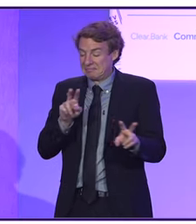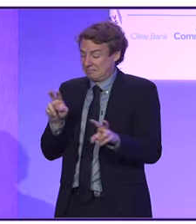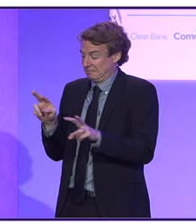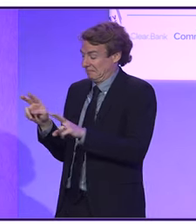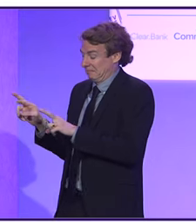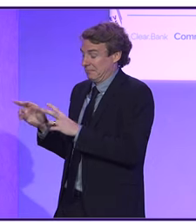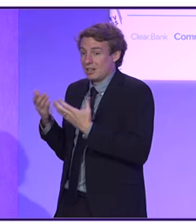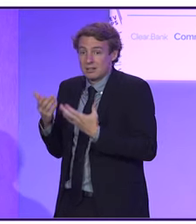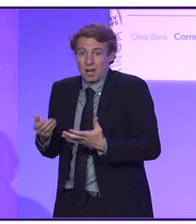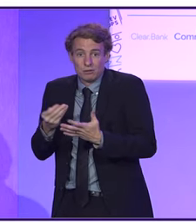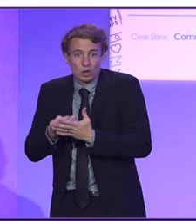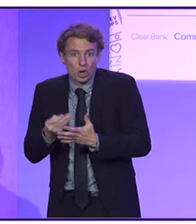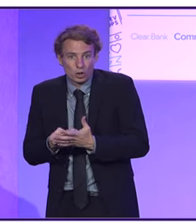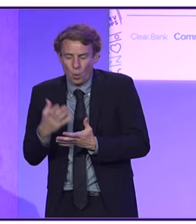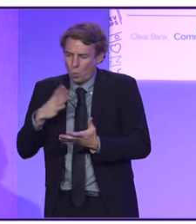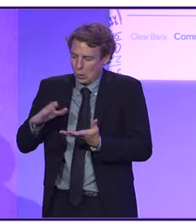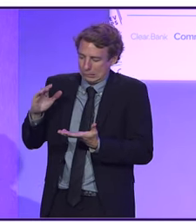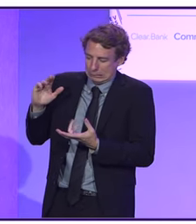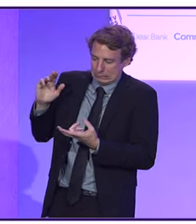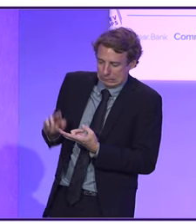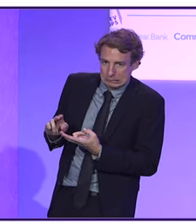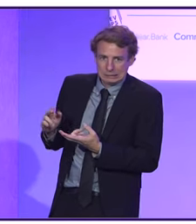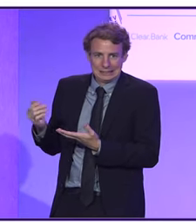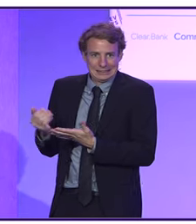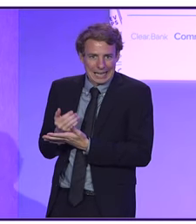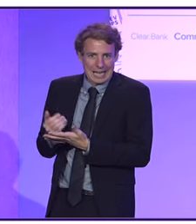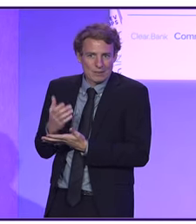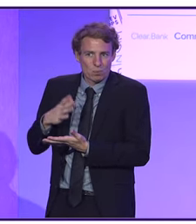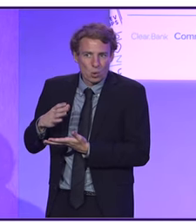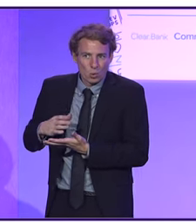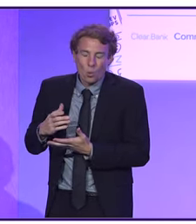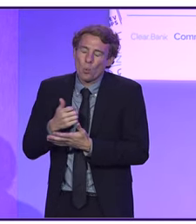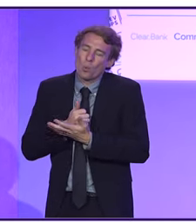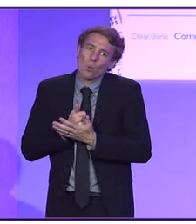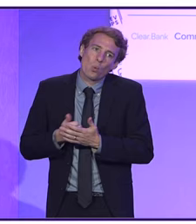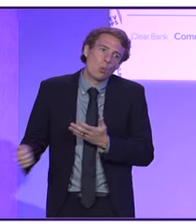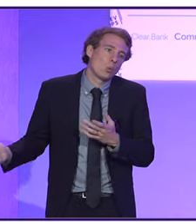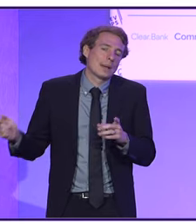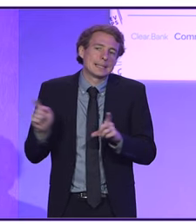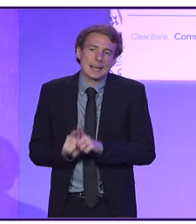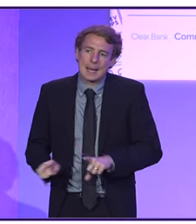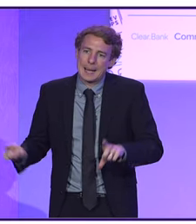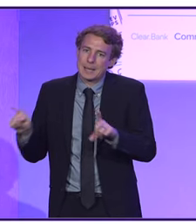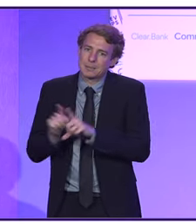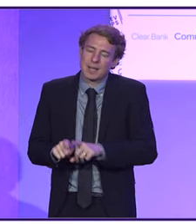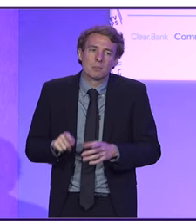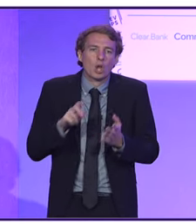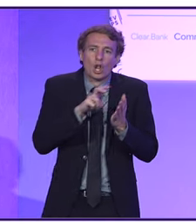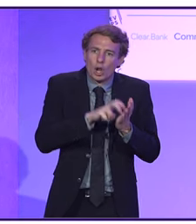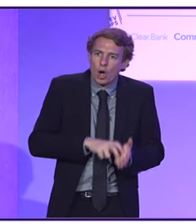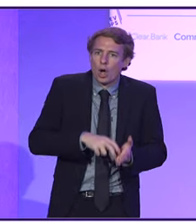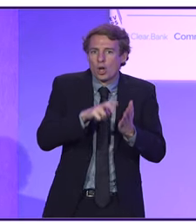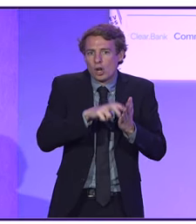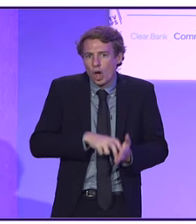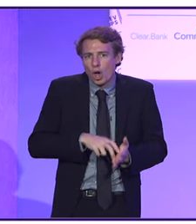trying to save for them, it's always the same story. The logs and the traces are killing us. We have so many of them. The indexing is really